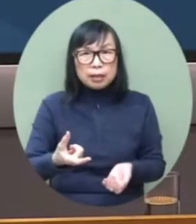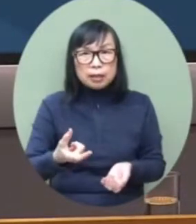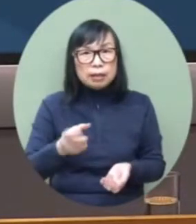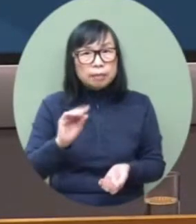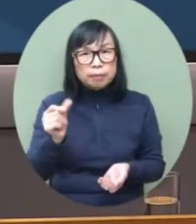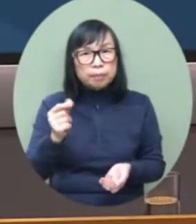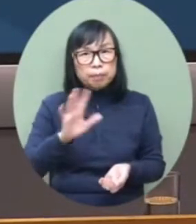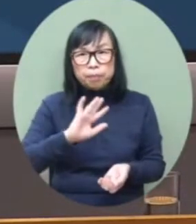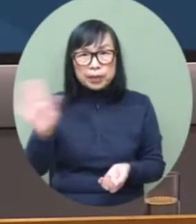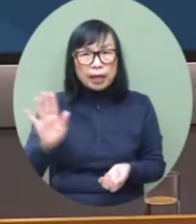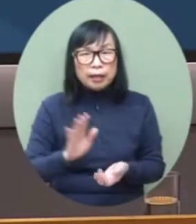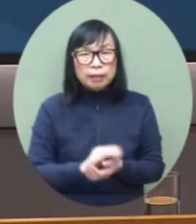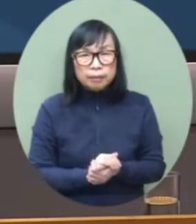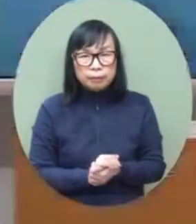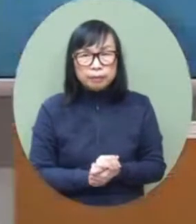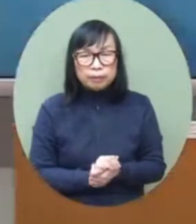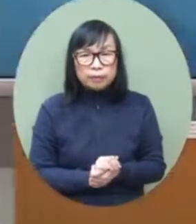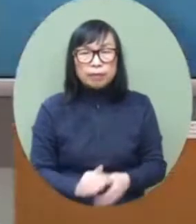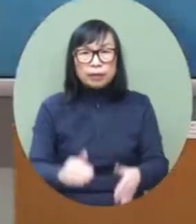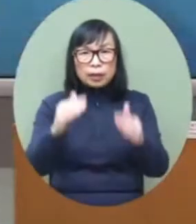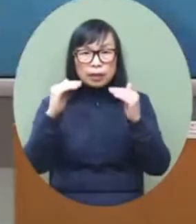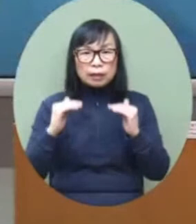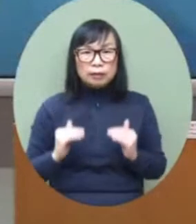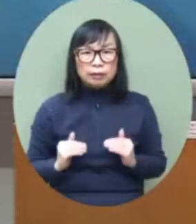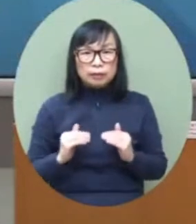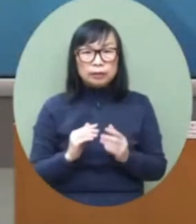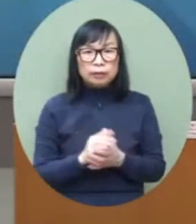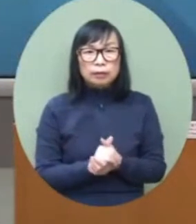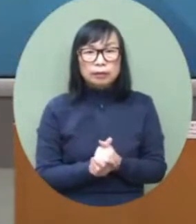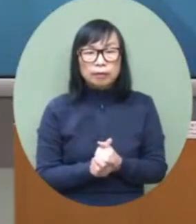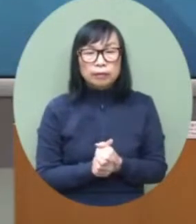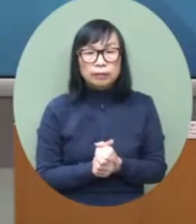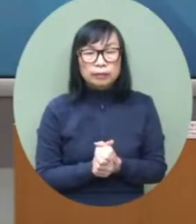considerations, that they don't have to pay anything at all.